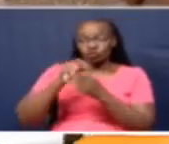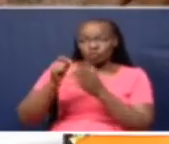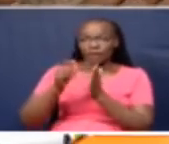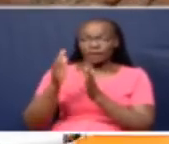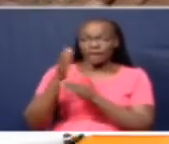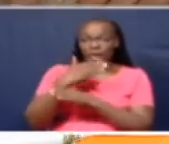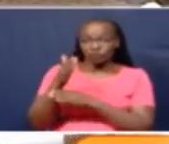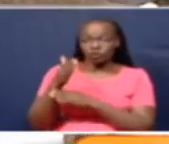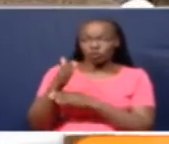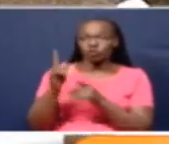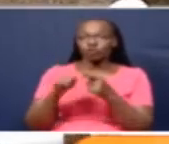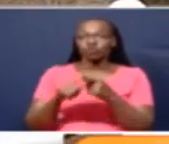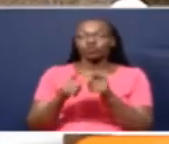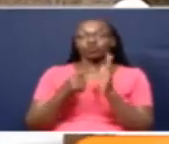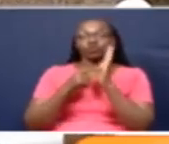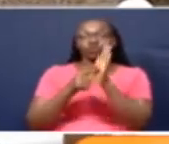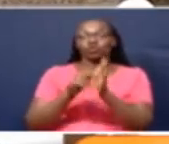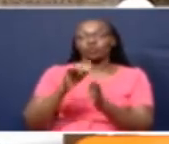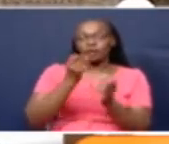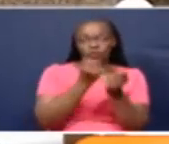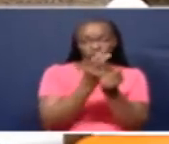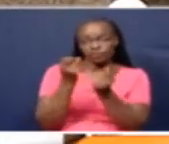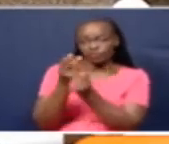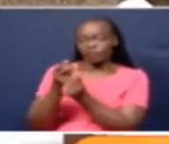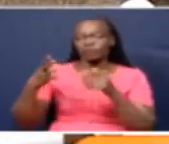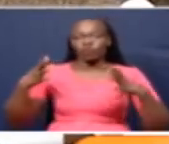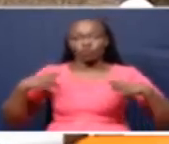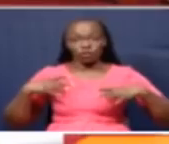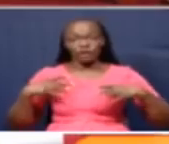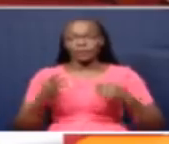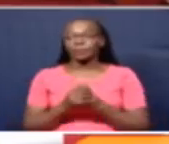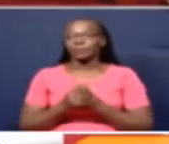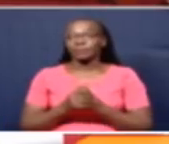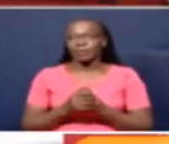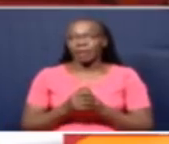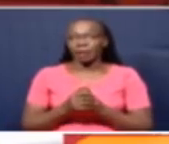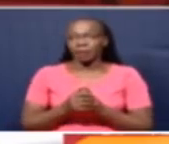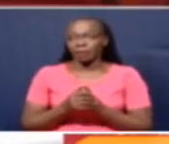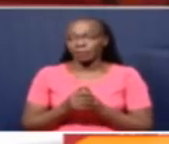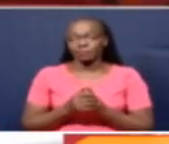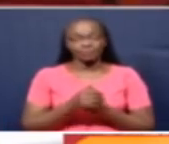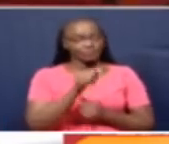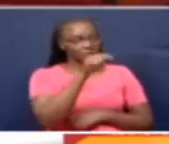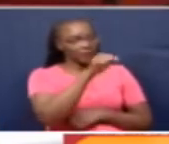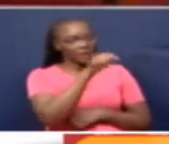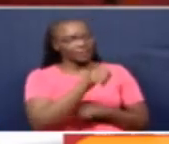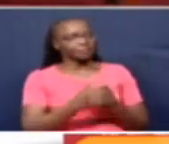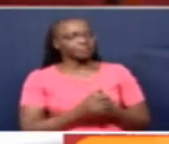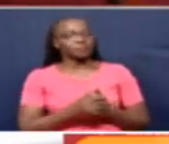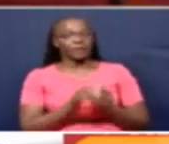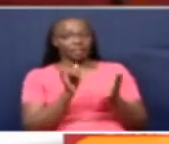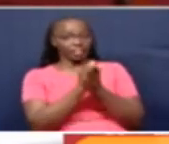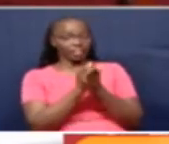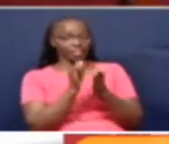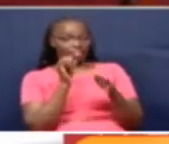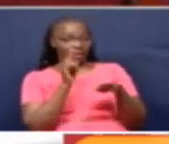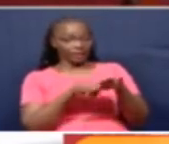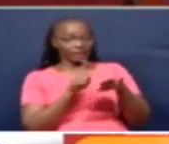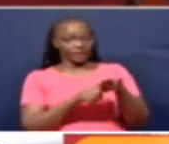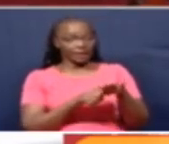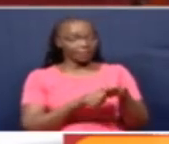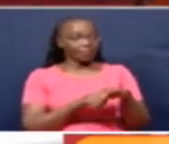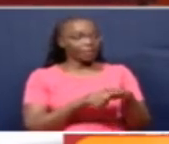at the Jamhuri Day. Yeah. At that time, not Jamhuri, my independence celebration. That's Jamhuri. December